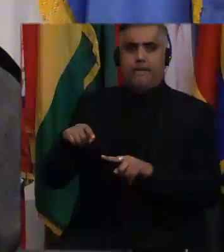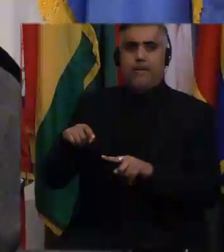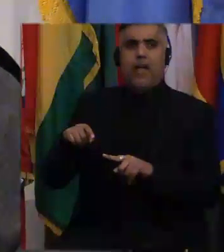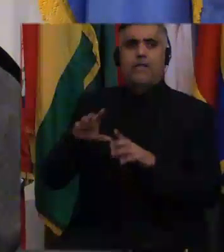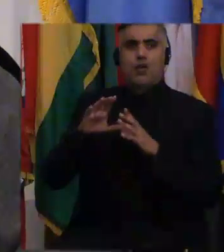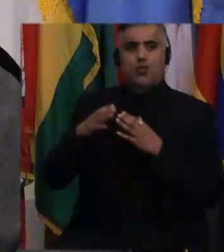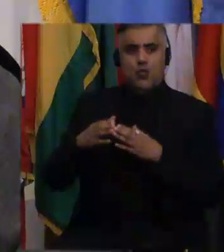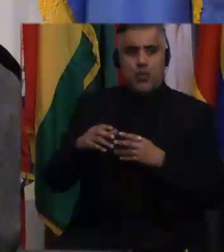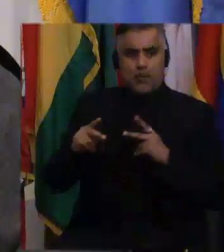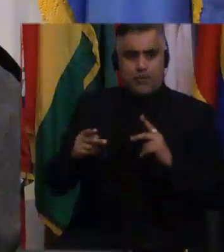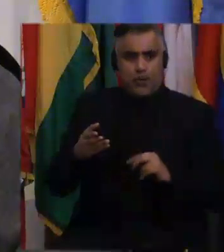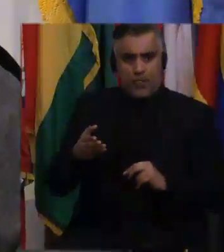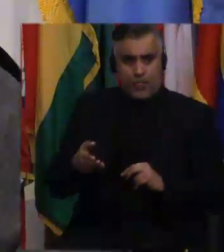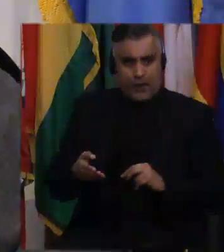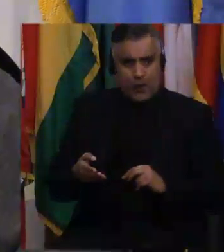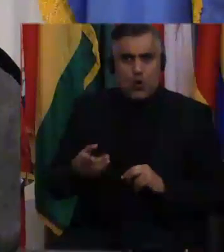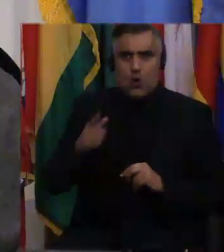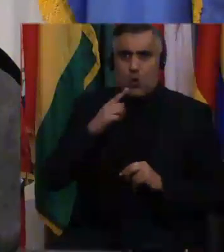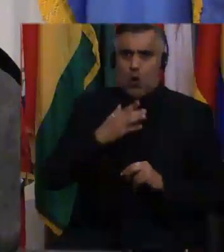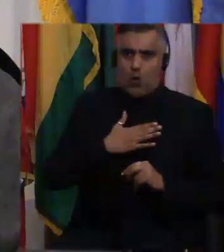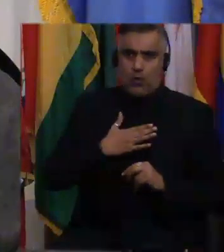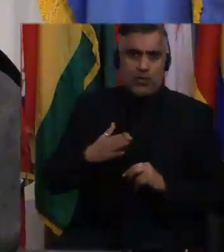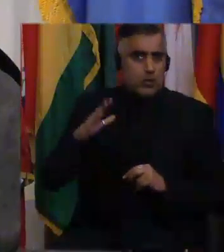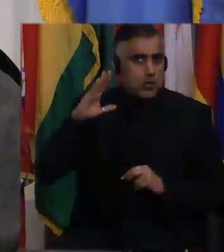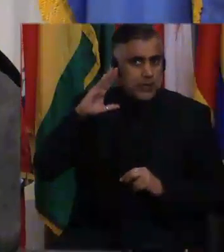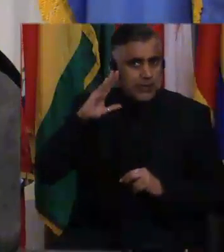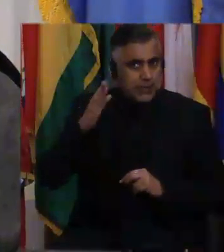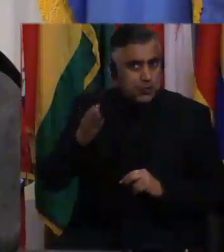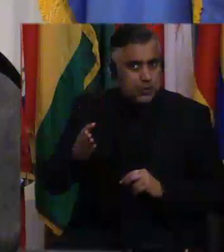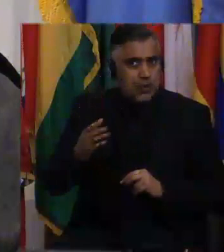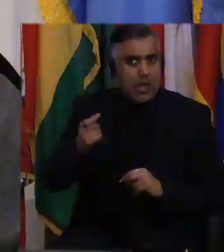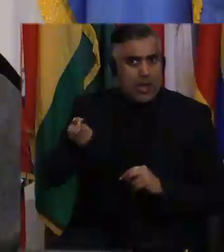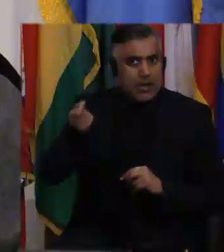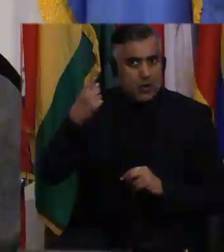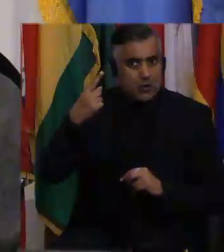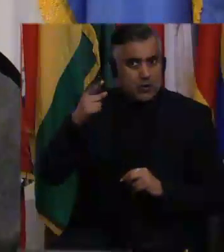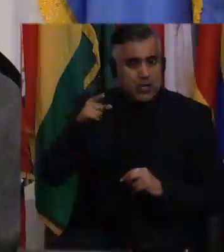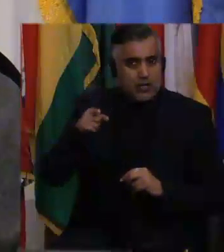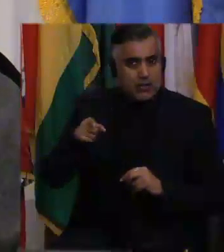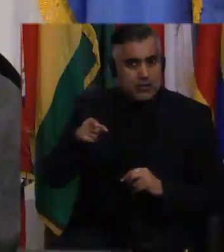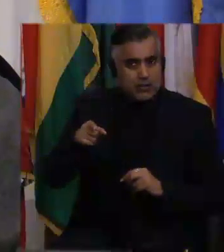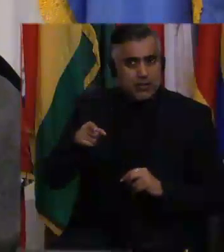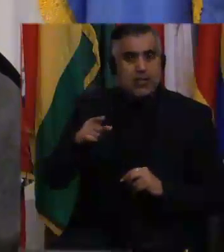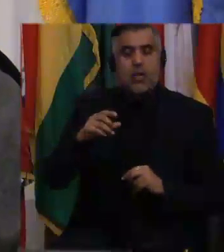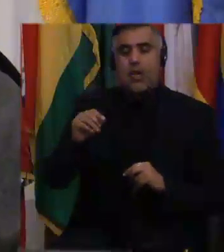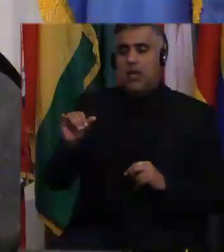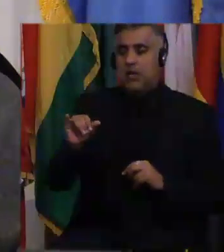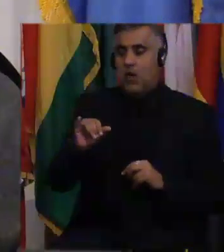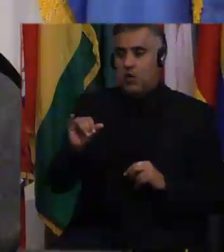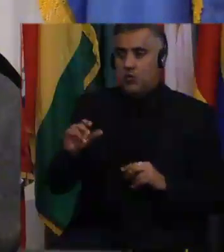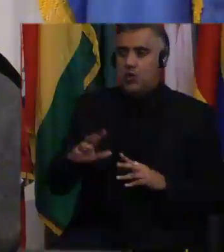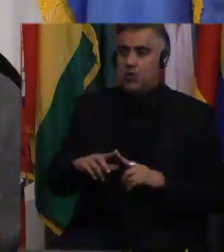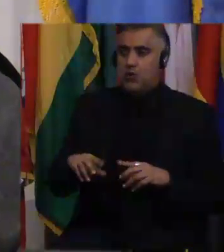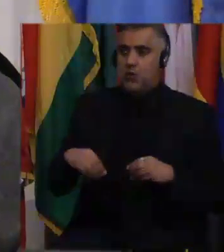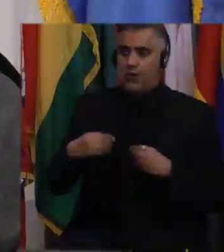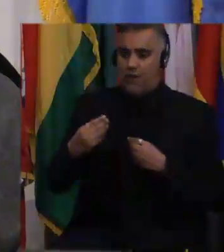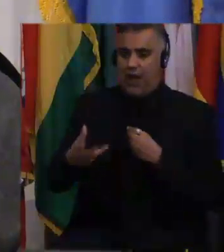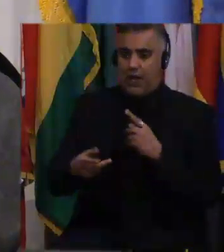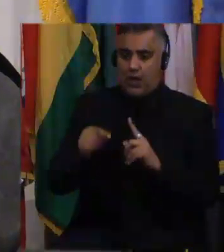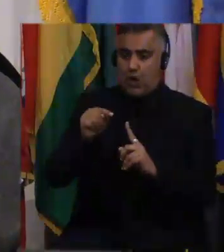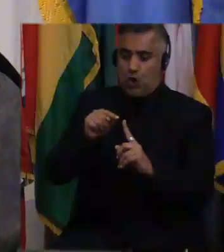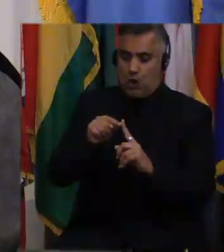a group of people there who are willing to listen to this and who understand this plight, who also provide her with